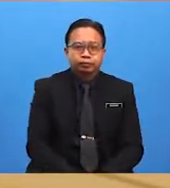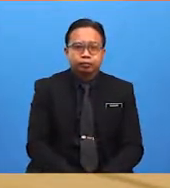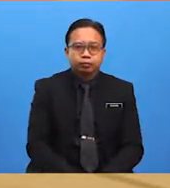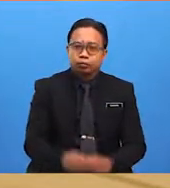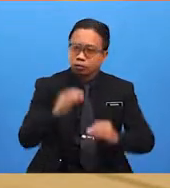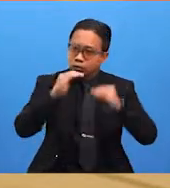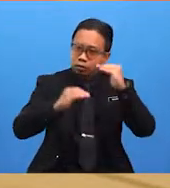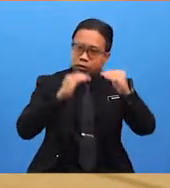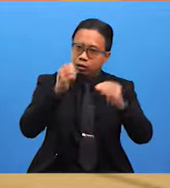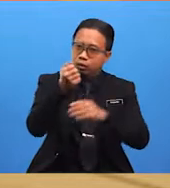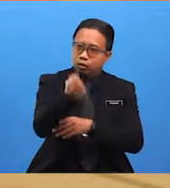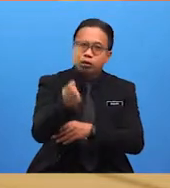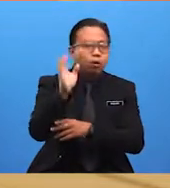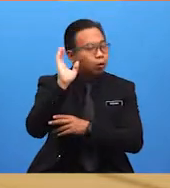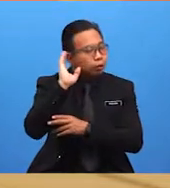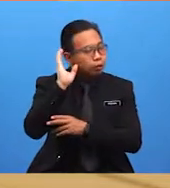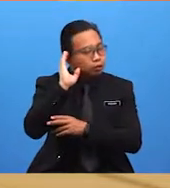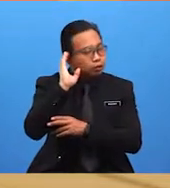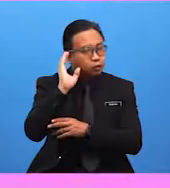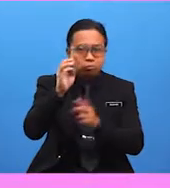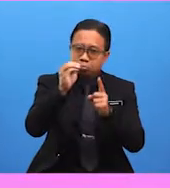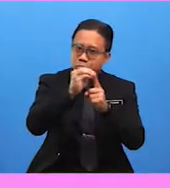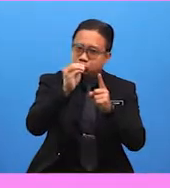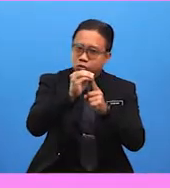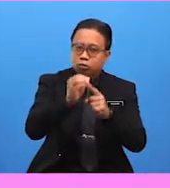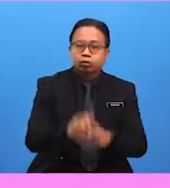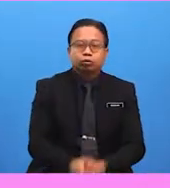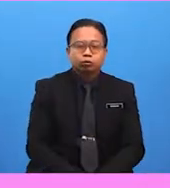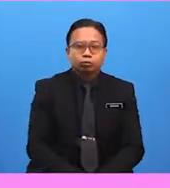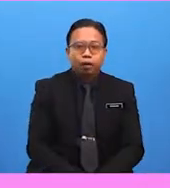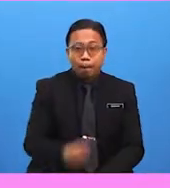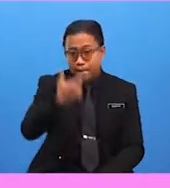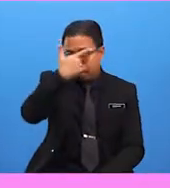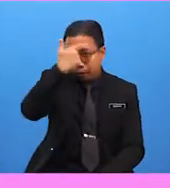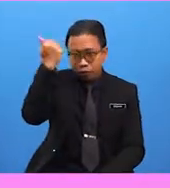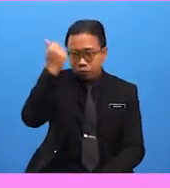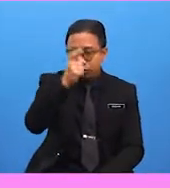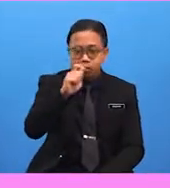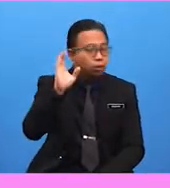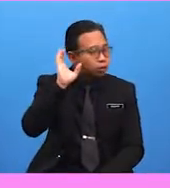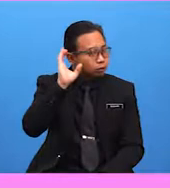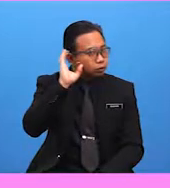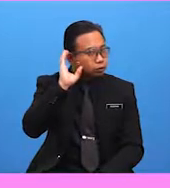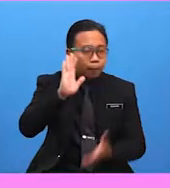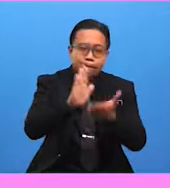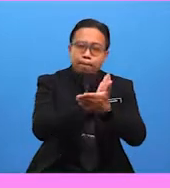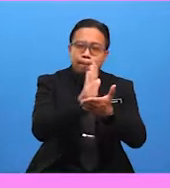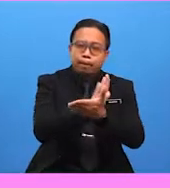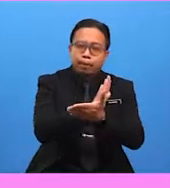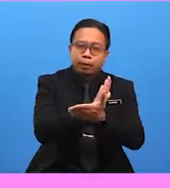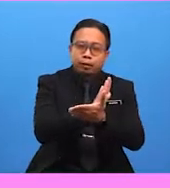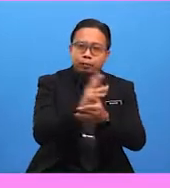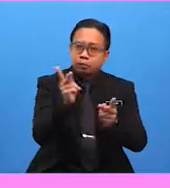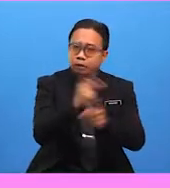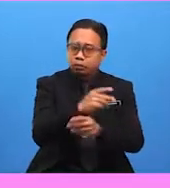improve your listening score. This is because the listening paper is